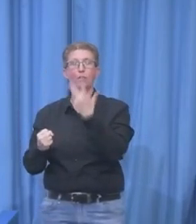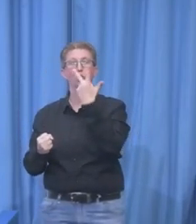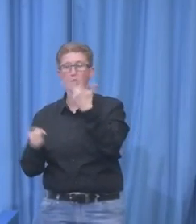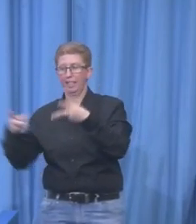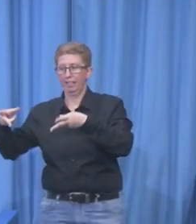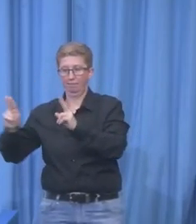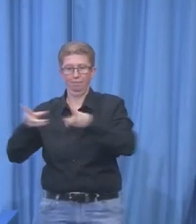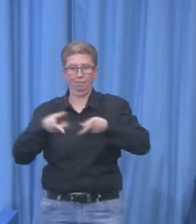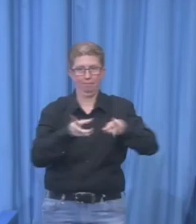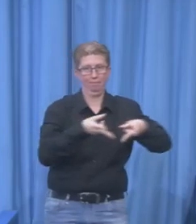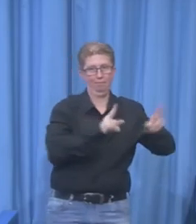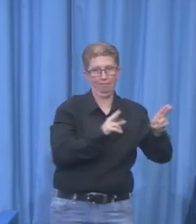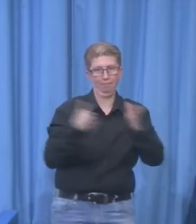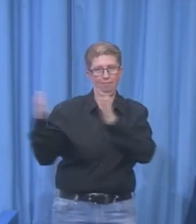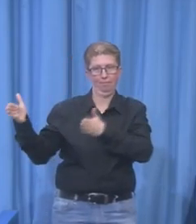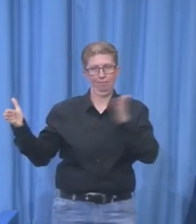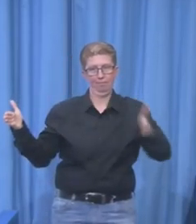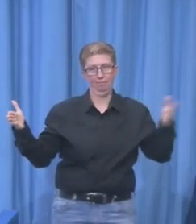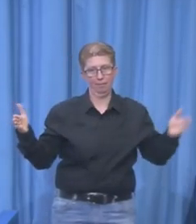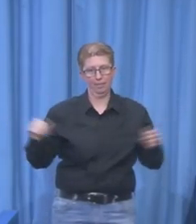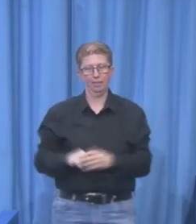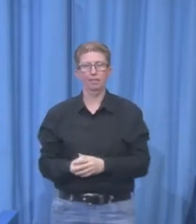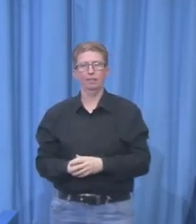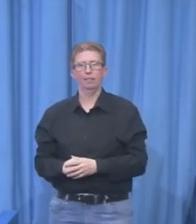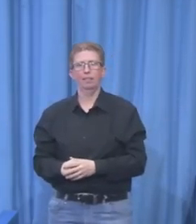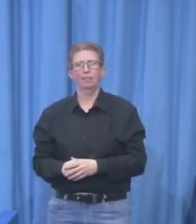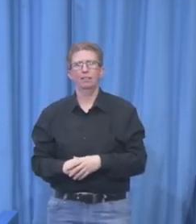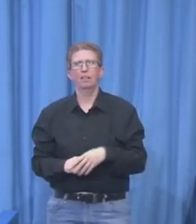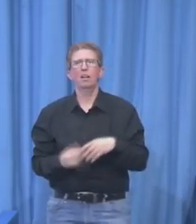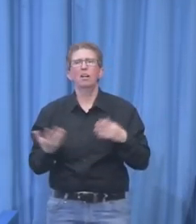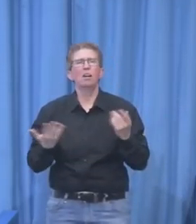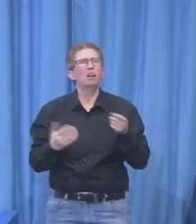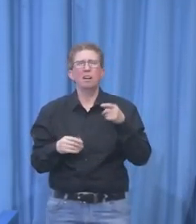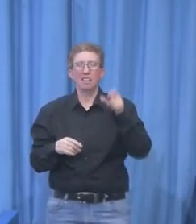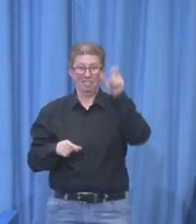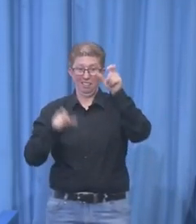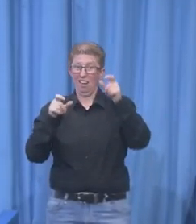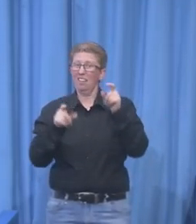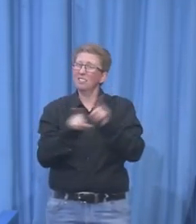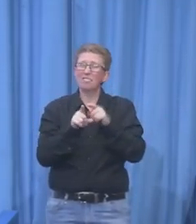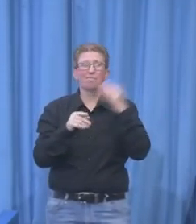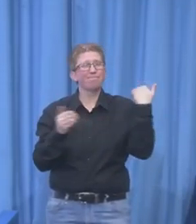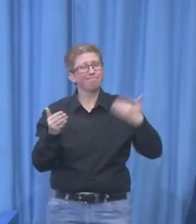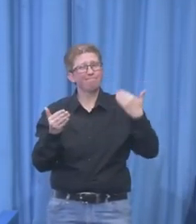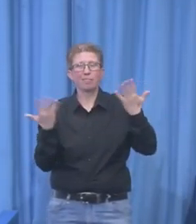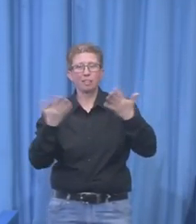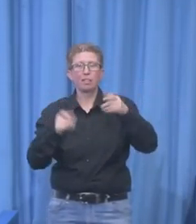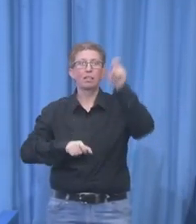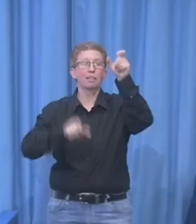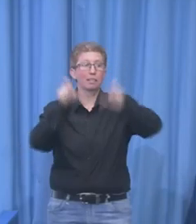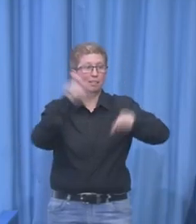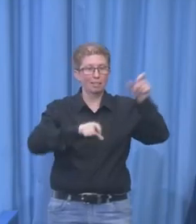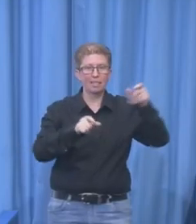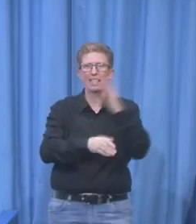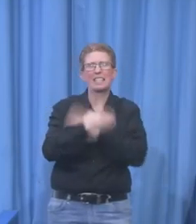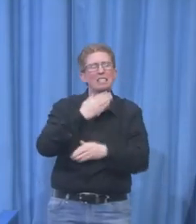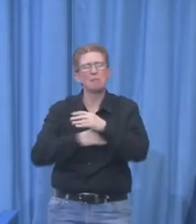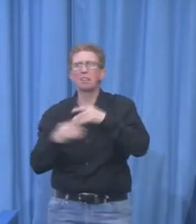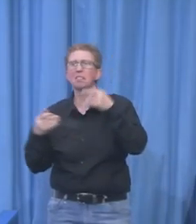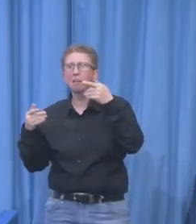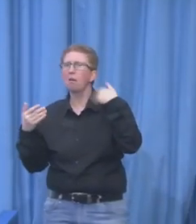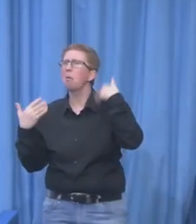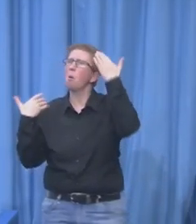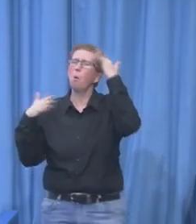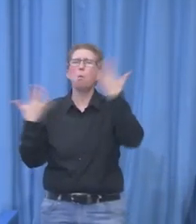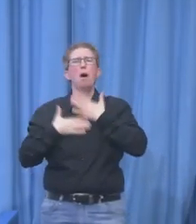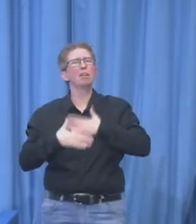to do. And then last but not least, we work with them on customized job search assistance, helping them find a job.